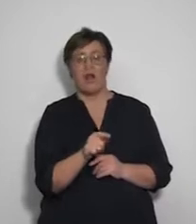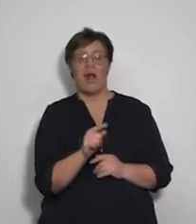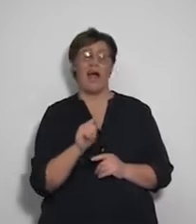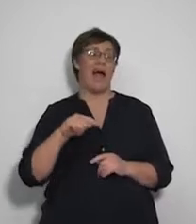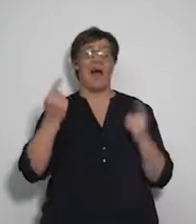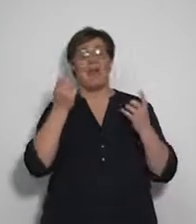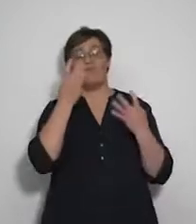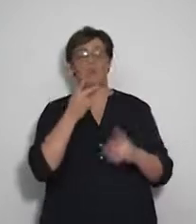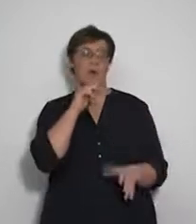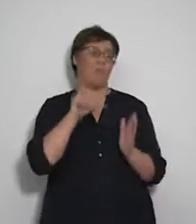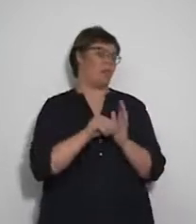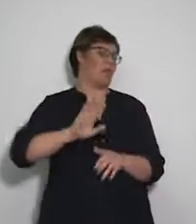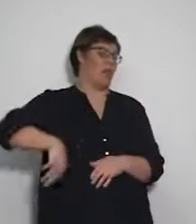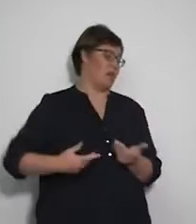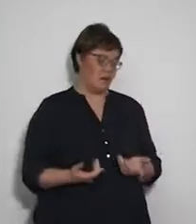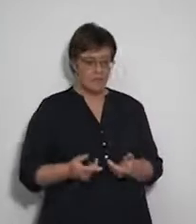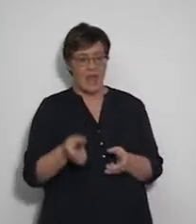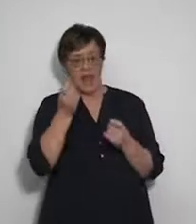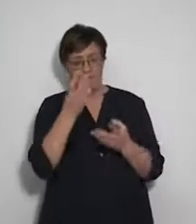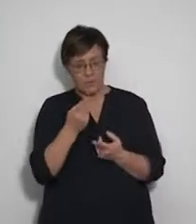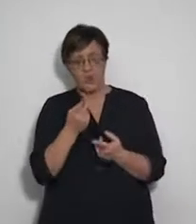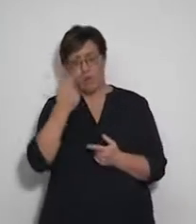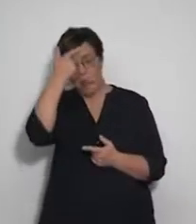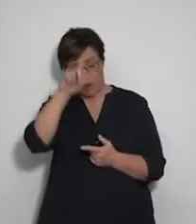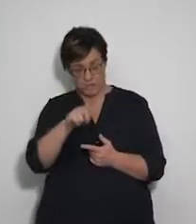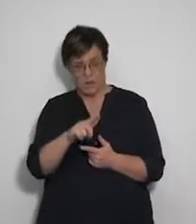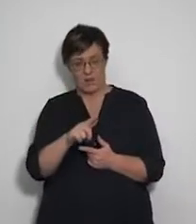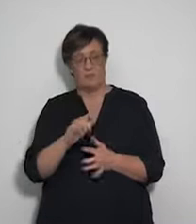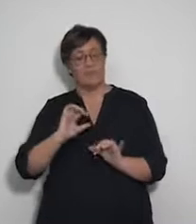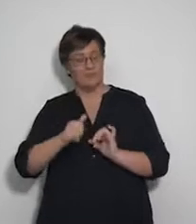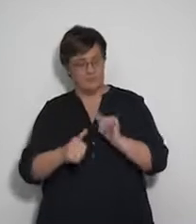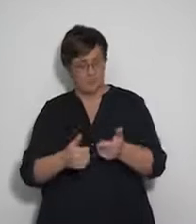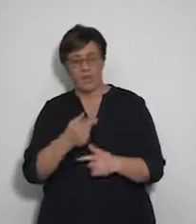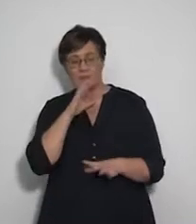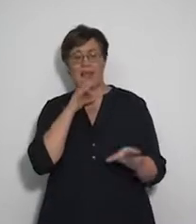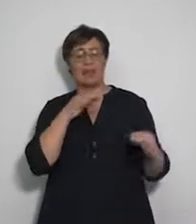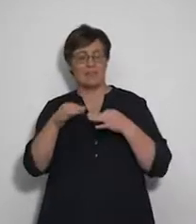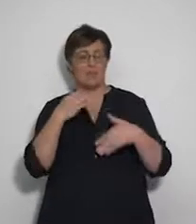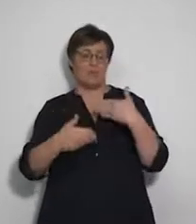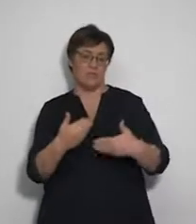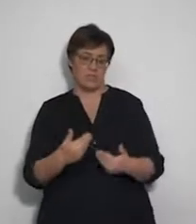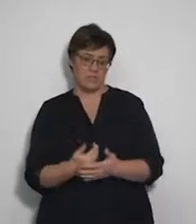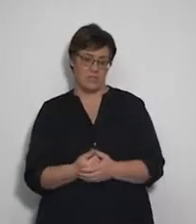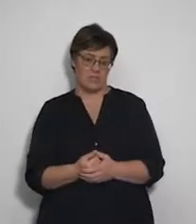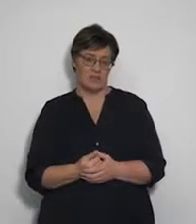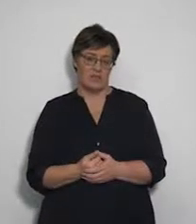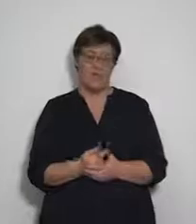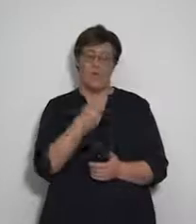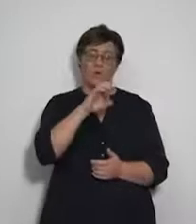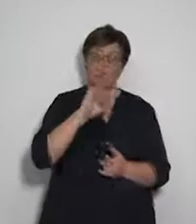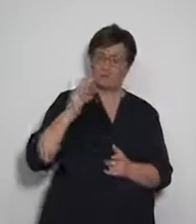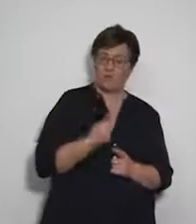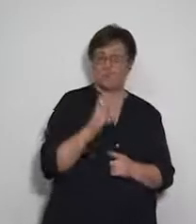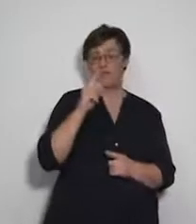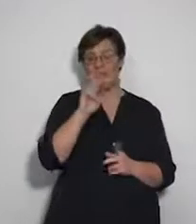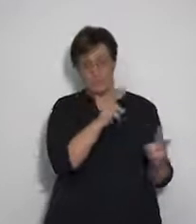no irrelevant information, that your information is logical and sequential, that you're describing processes like protein synthesis or